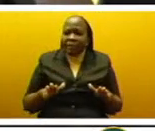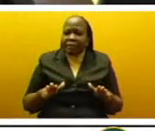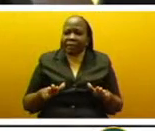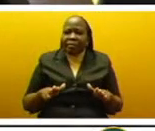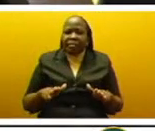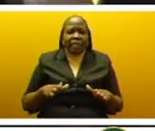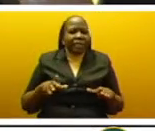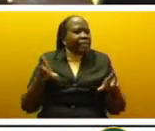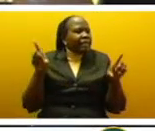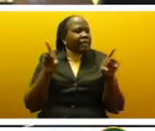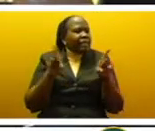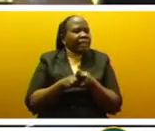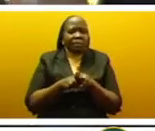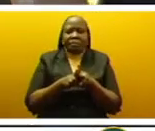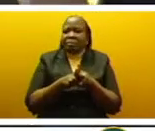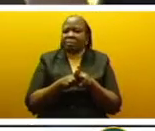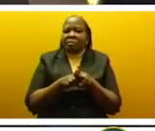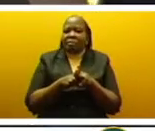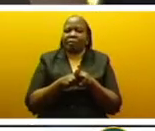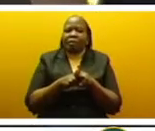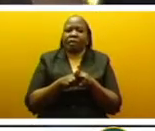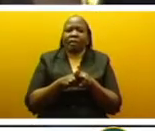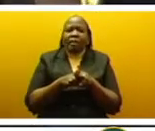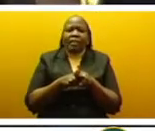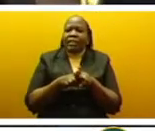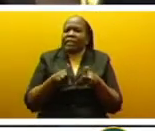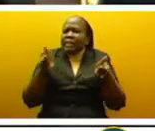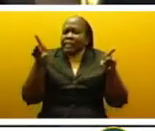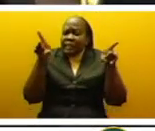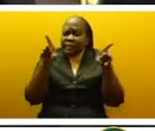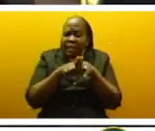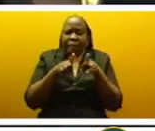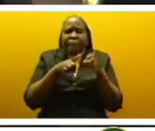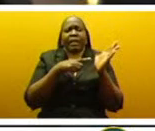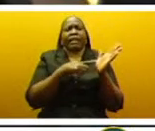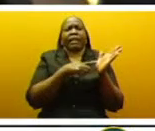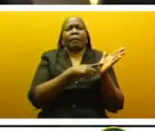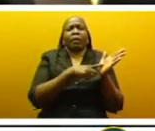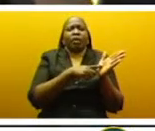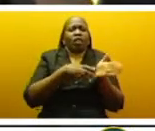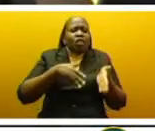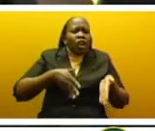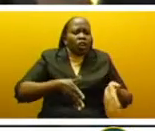is like the road to hell.